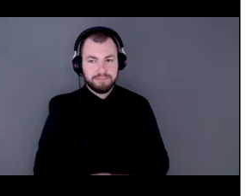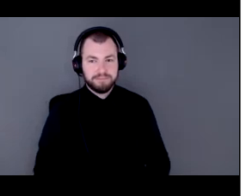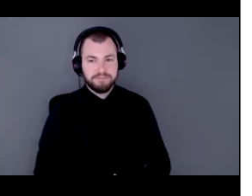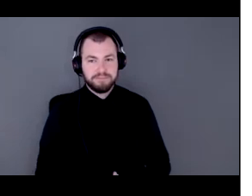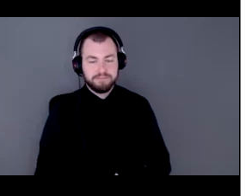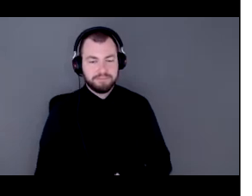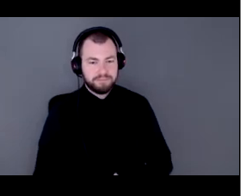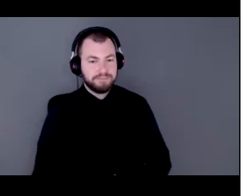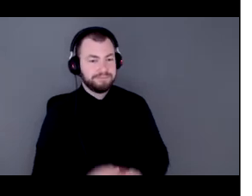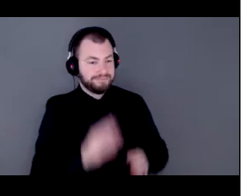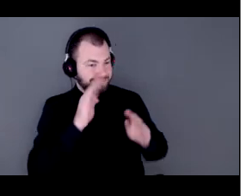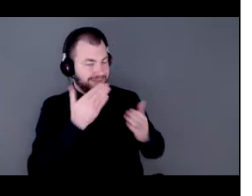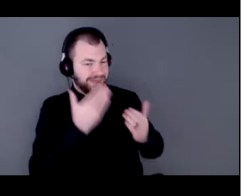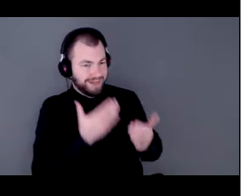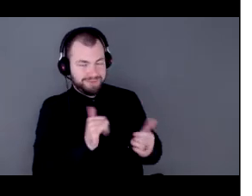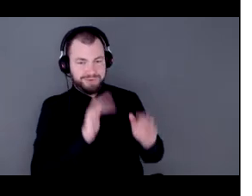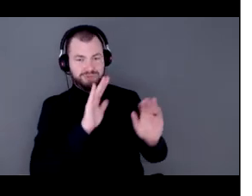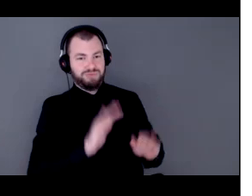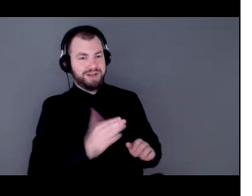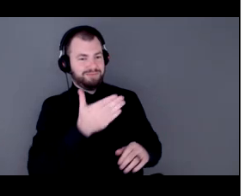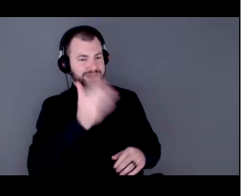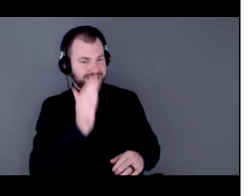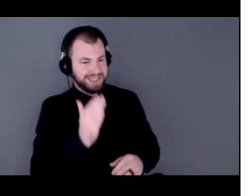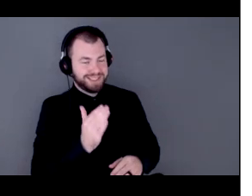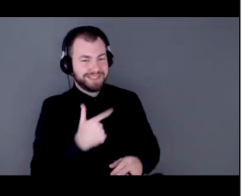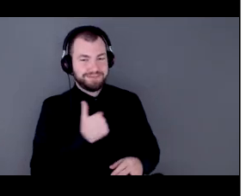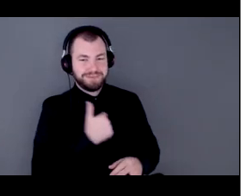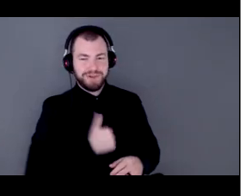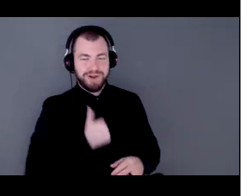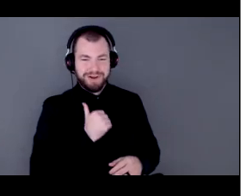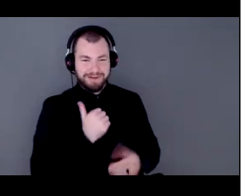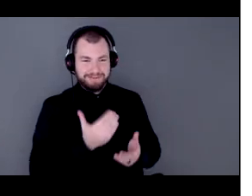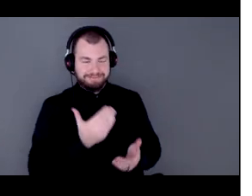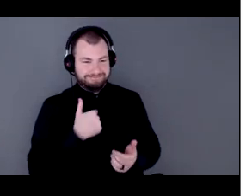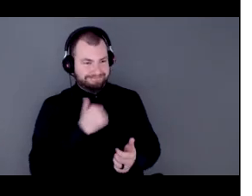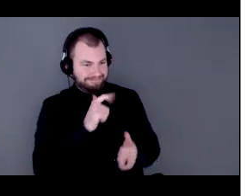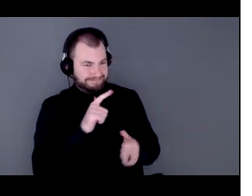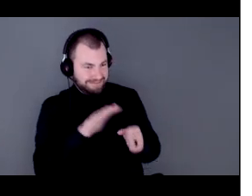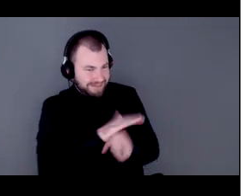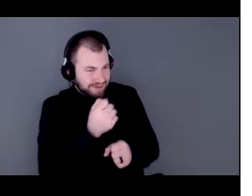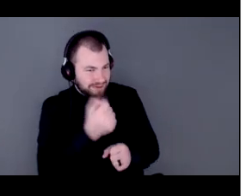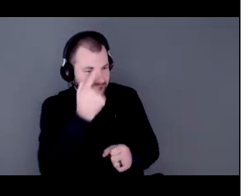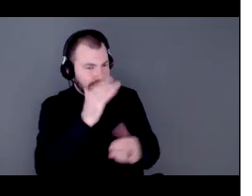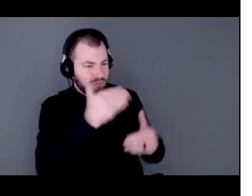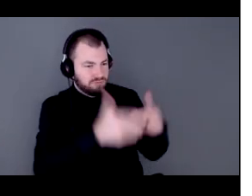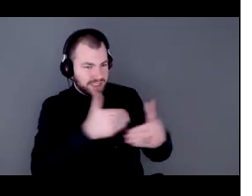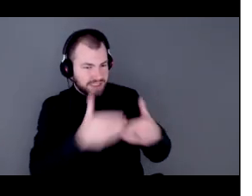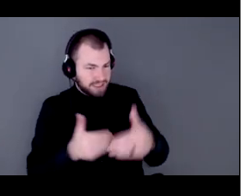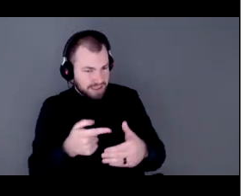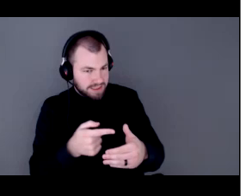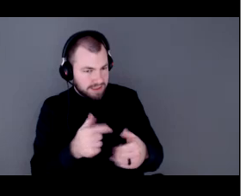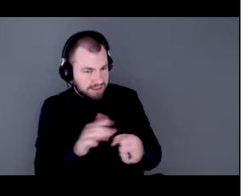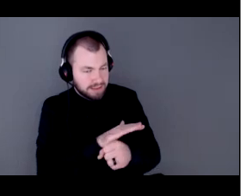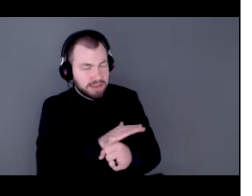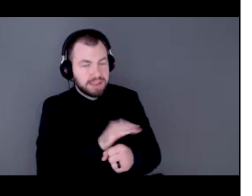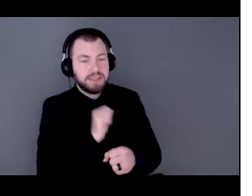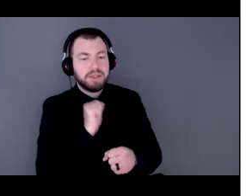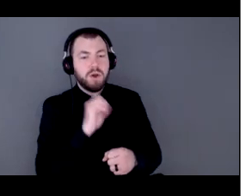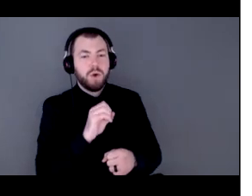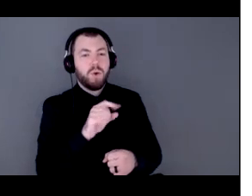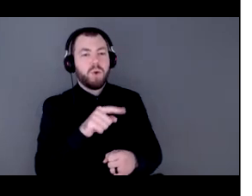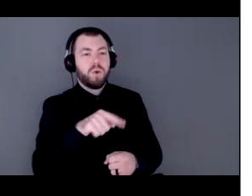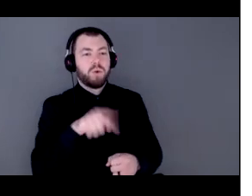Hi, thank you. That was a great presentation. I'm sorry if I didn't totally understand your process all the way. So you're actually